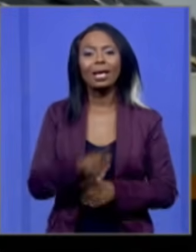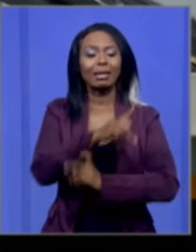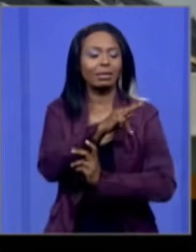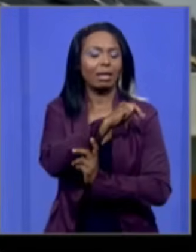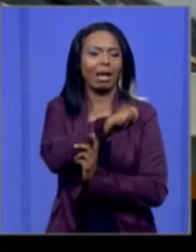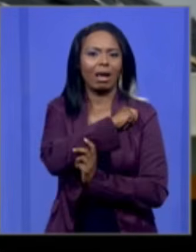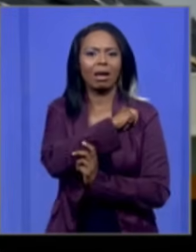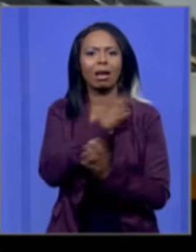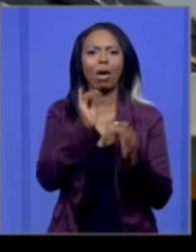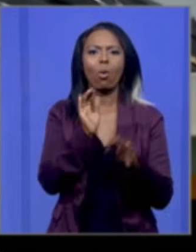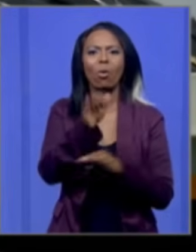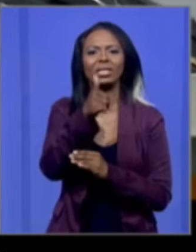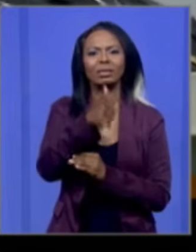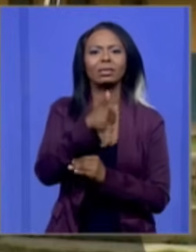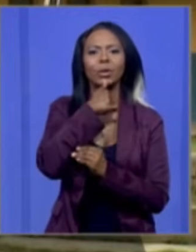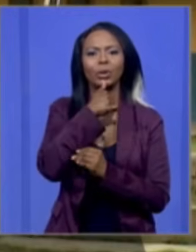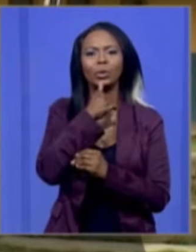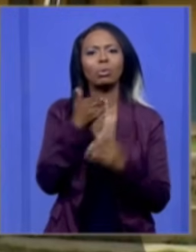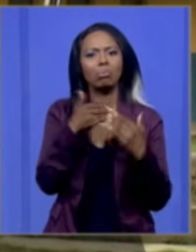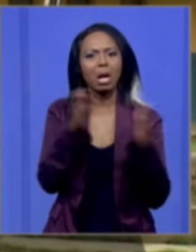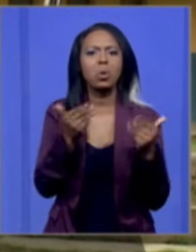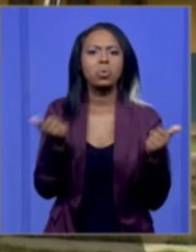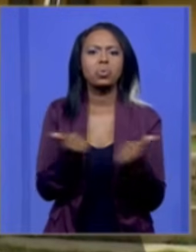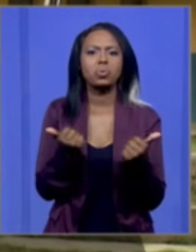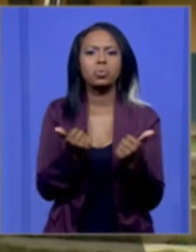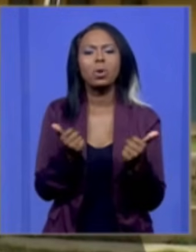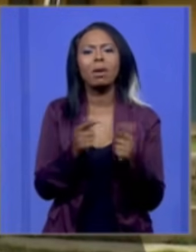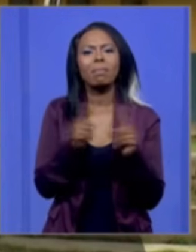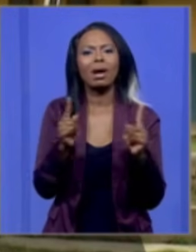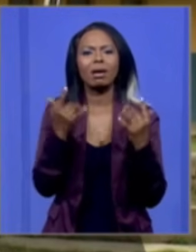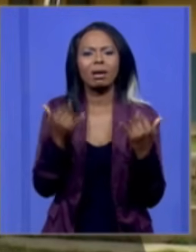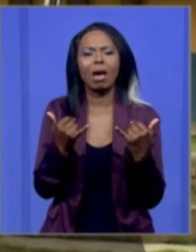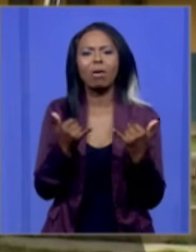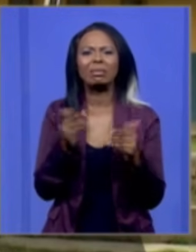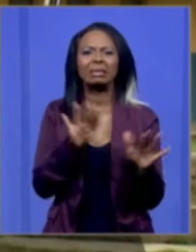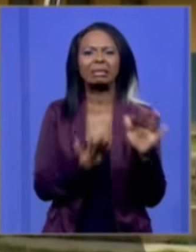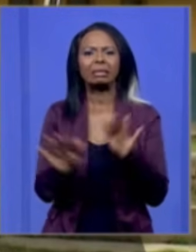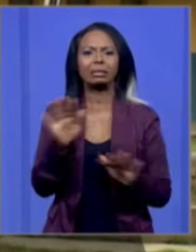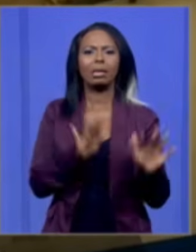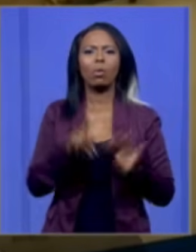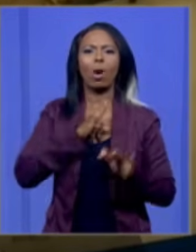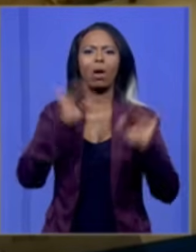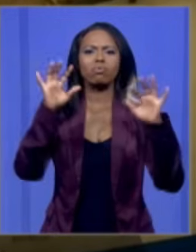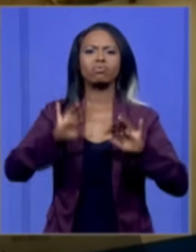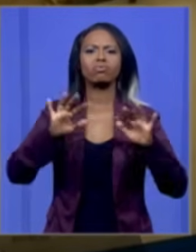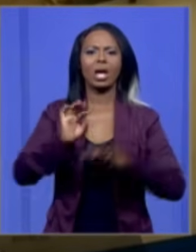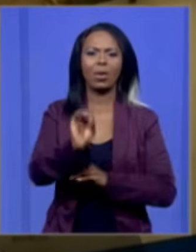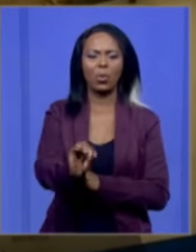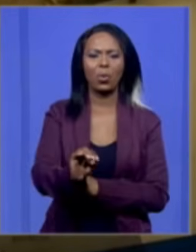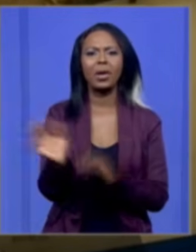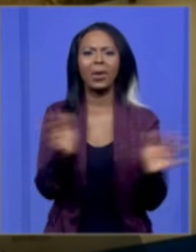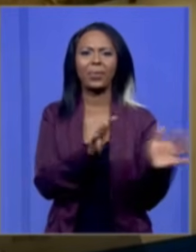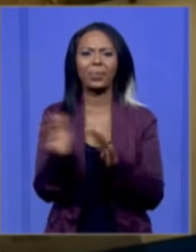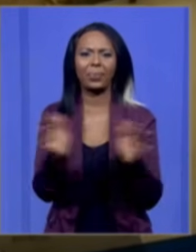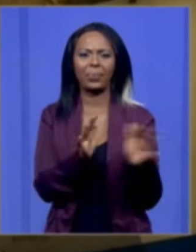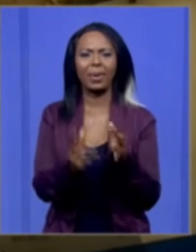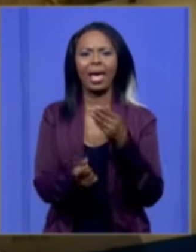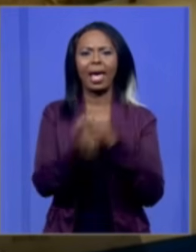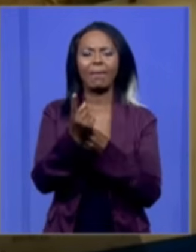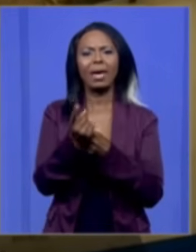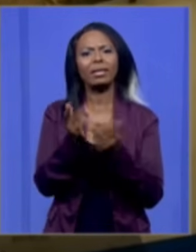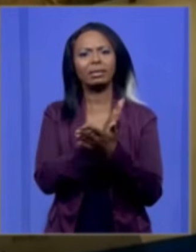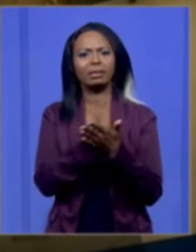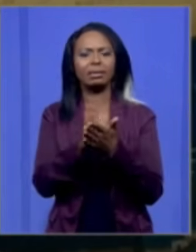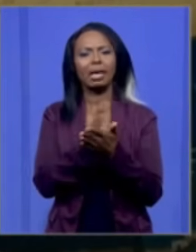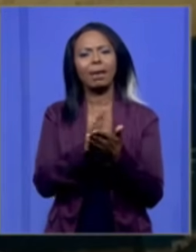feta 6,000 di tšwile e se ka nako ka lebaka la maemo a boso. Kgoro ya thuto ka profenseng e ntšhitše tsebišo ya gore barutwana